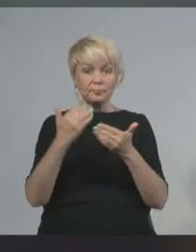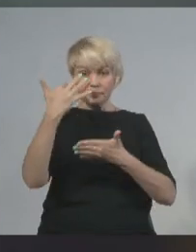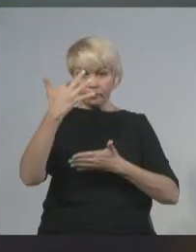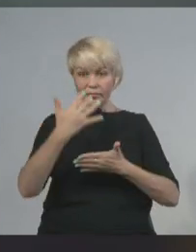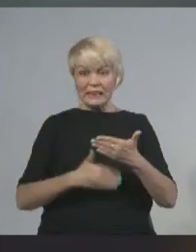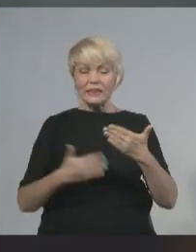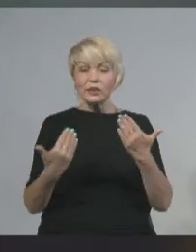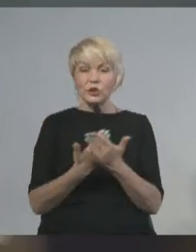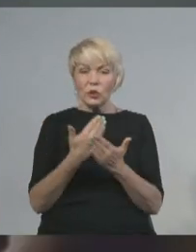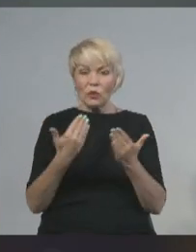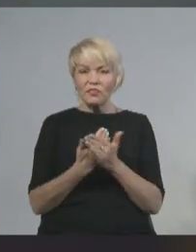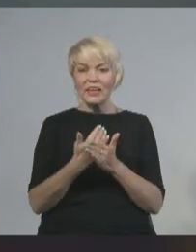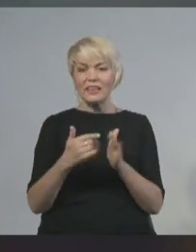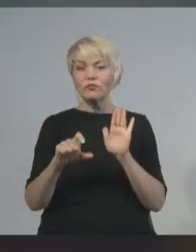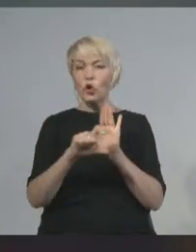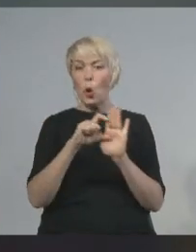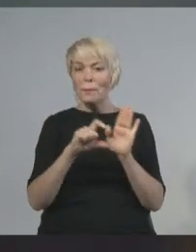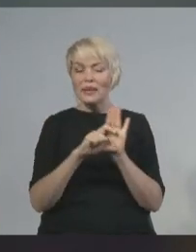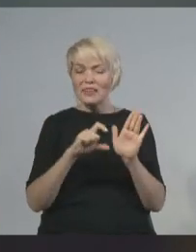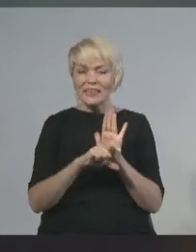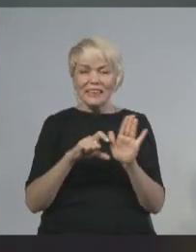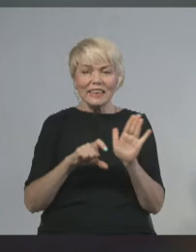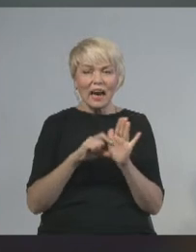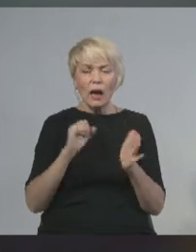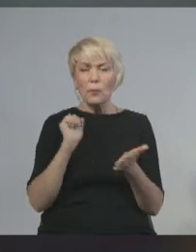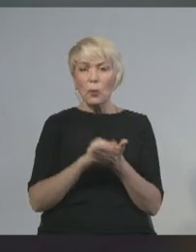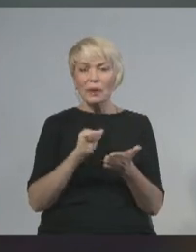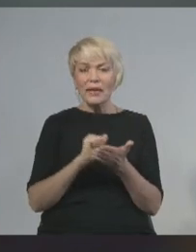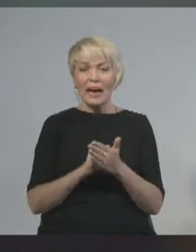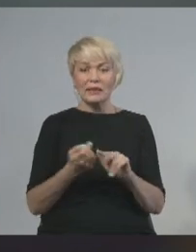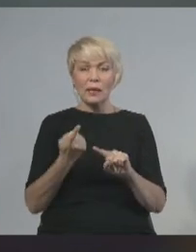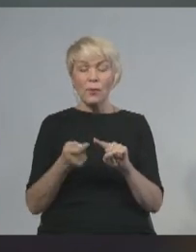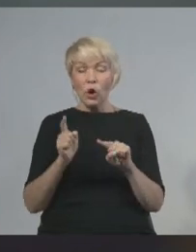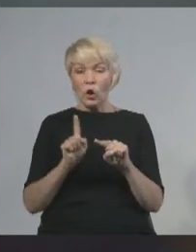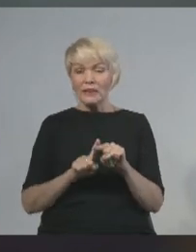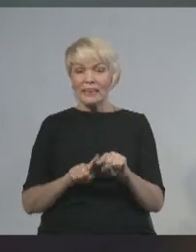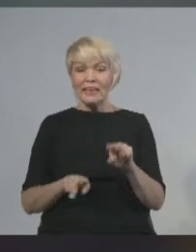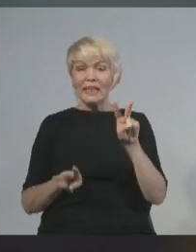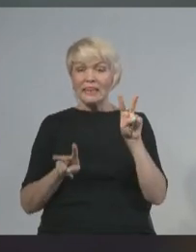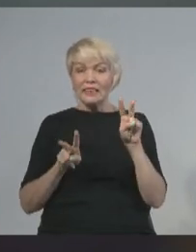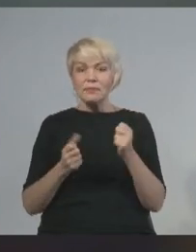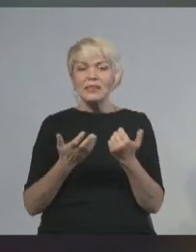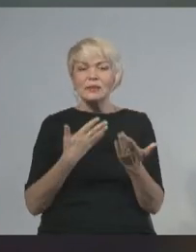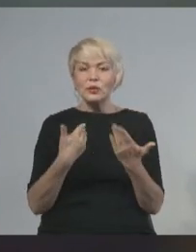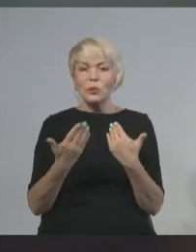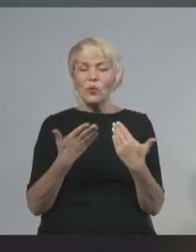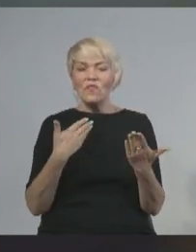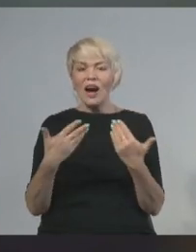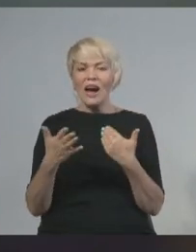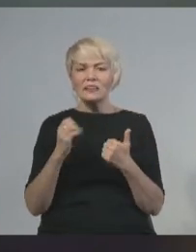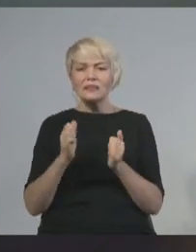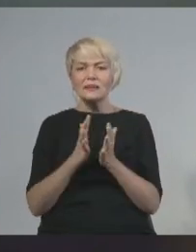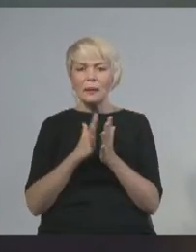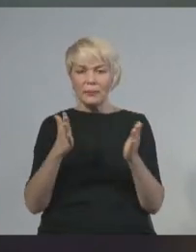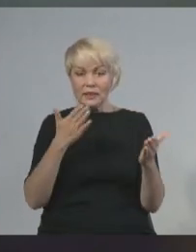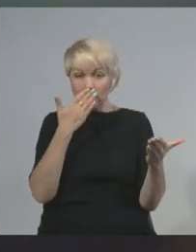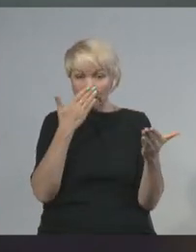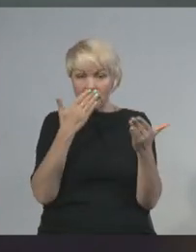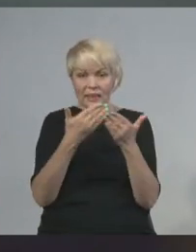in their news feed not in comments to some publications but communicate